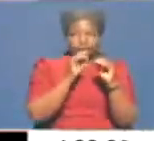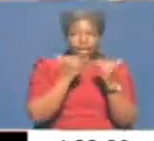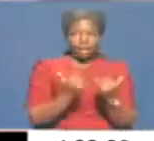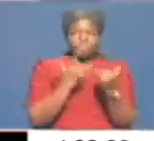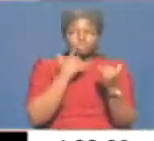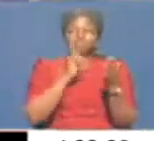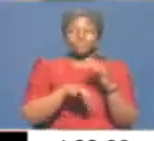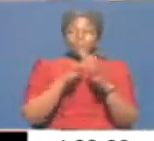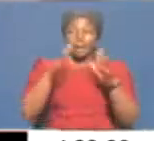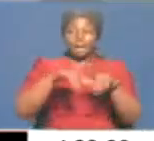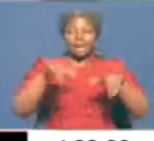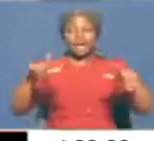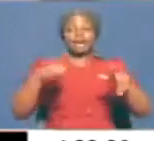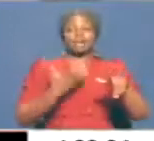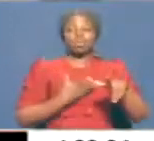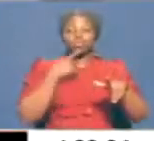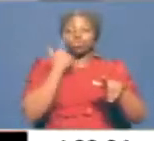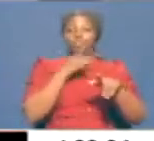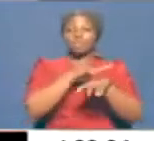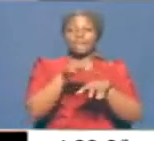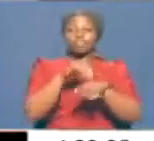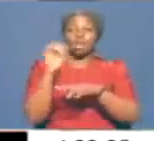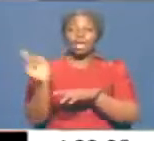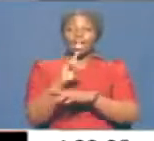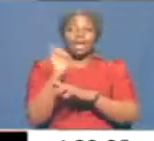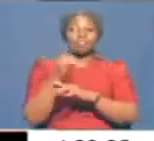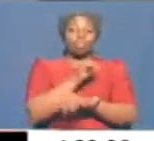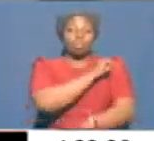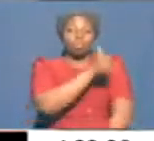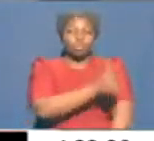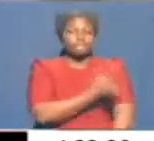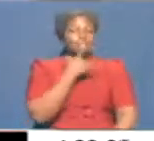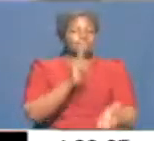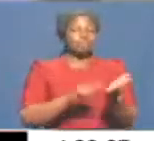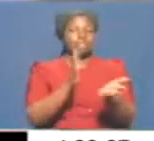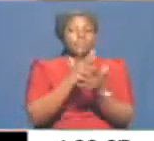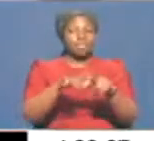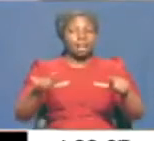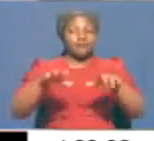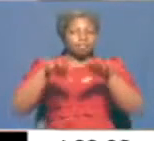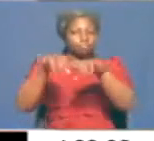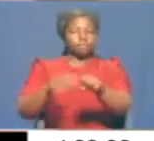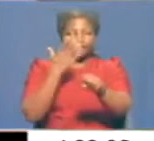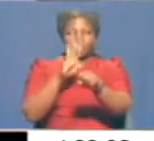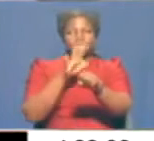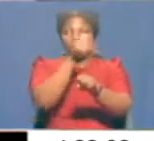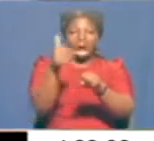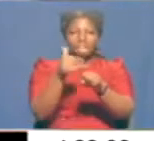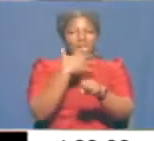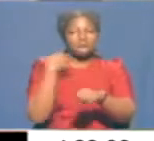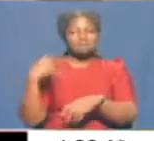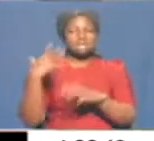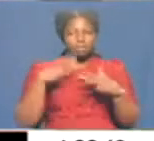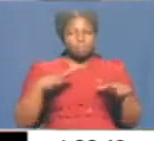National Irrigation Authority, and there are claims that some of the land was grabbed by influential individuals and buildings